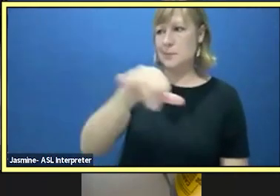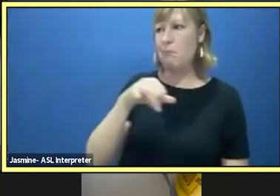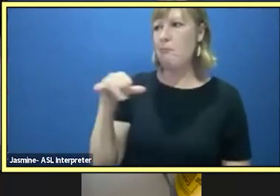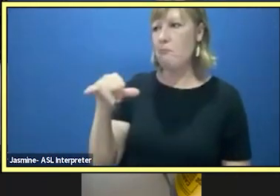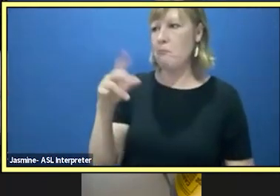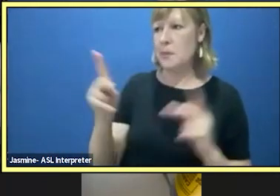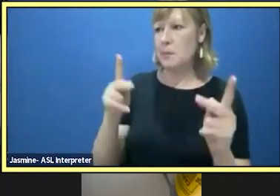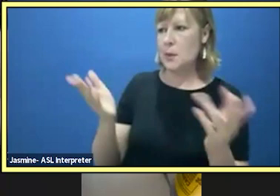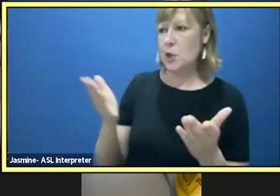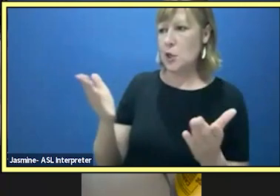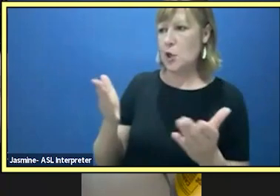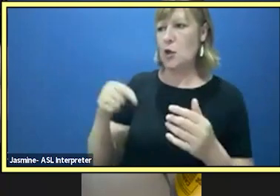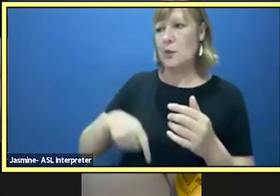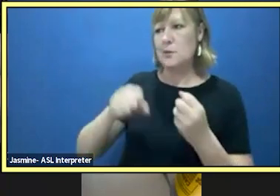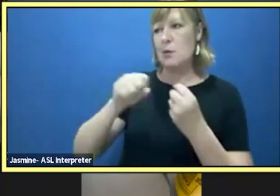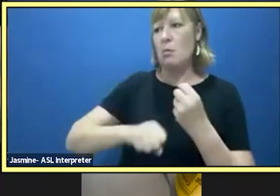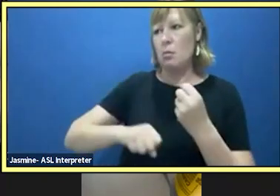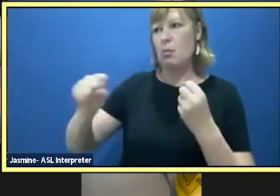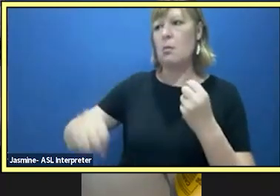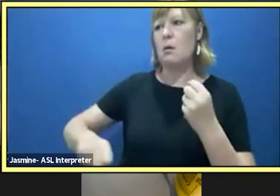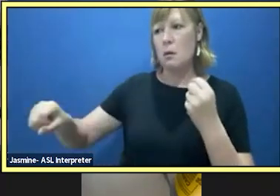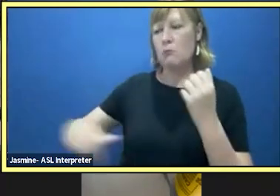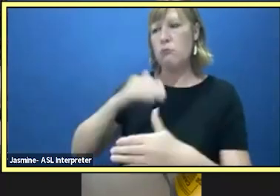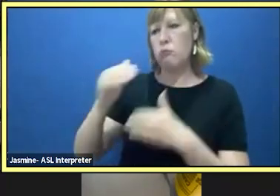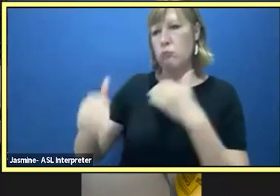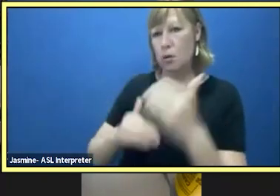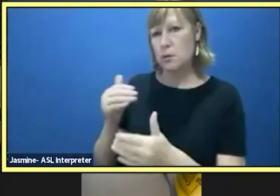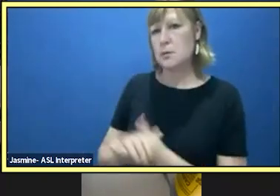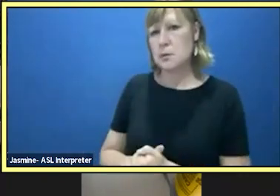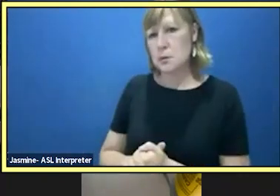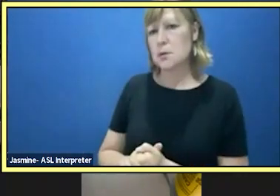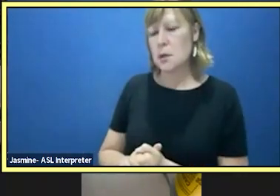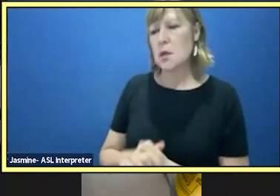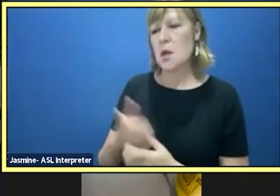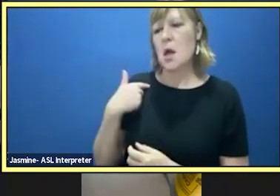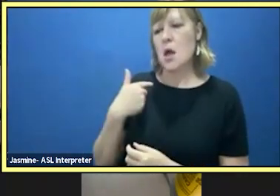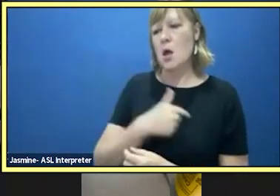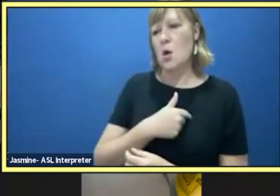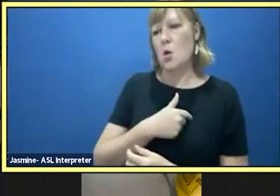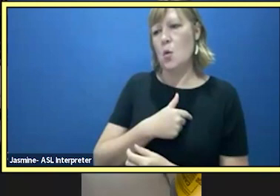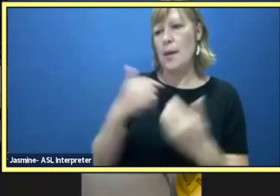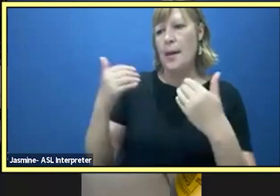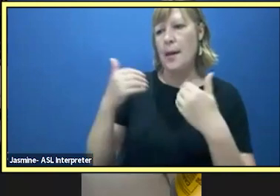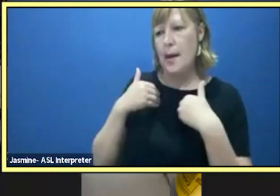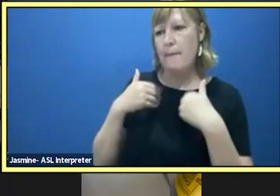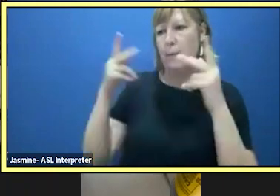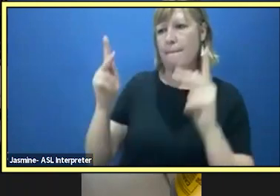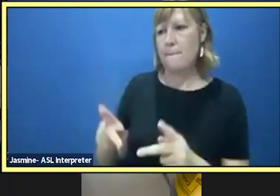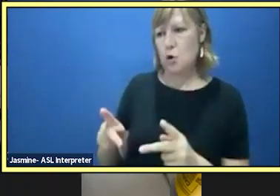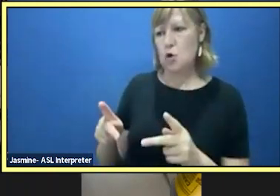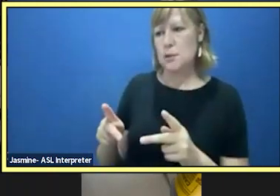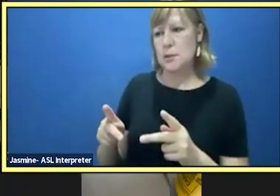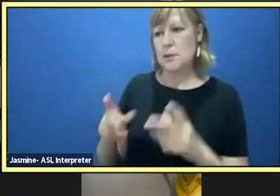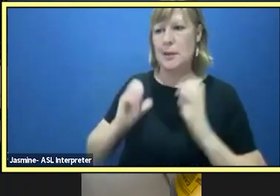dealing with individuals that have ongoing changes, so it becomes extremely crucial to